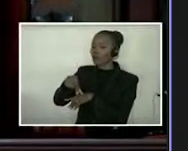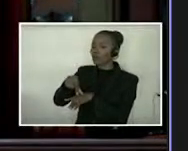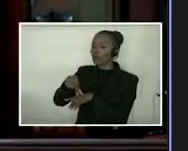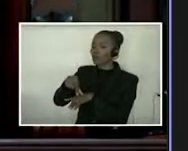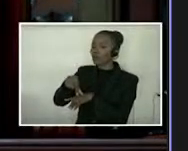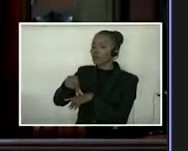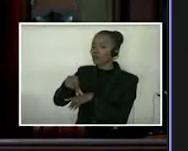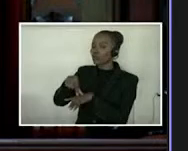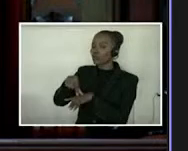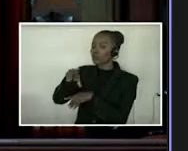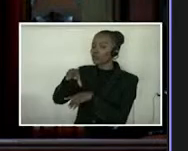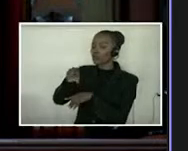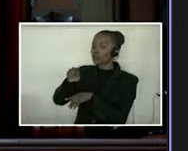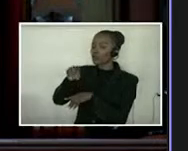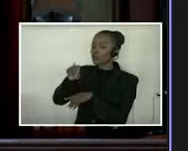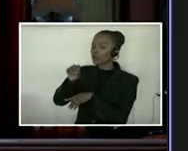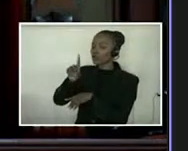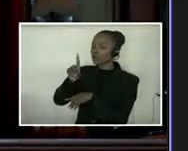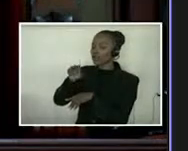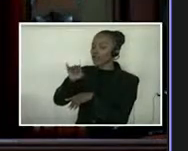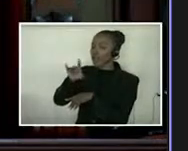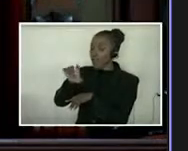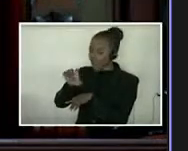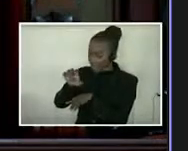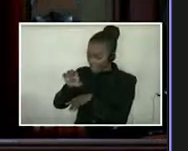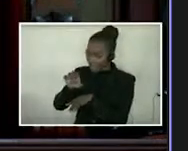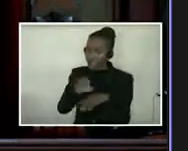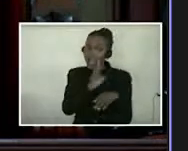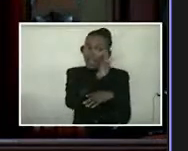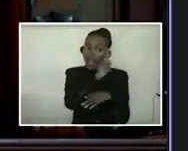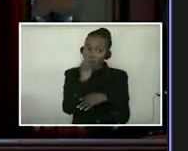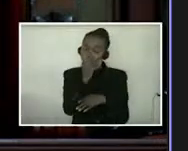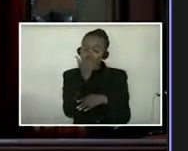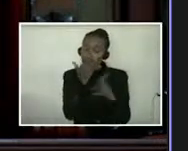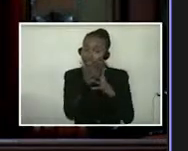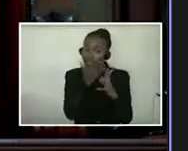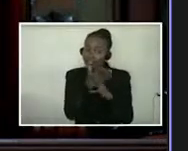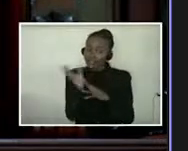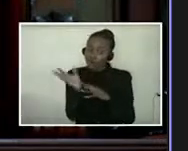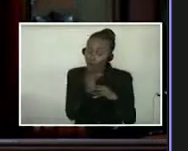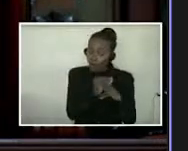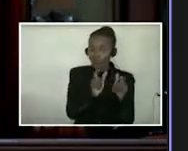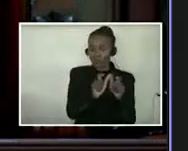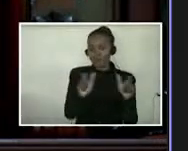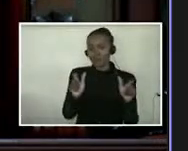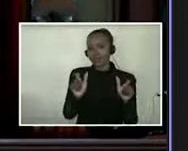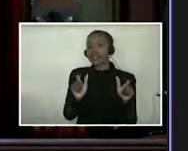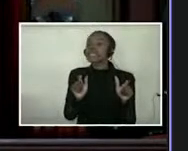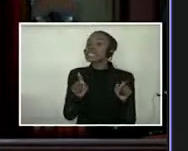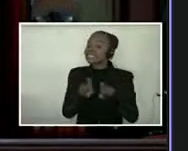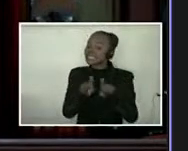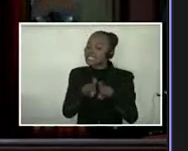also cater for all people and under educated people in the language of formal schooling